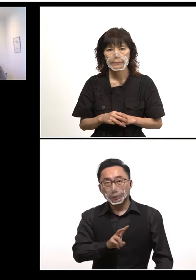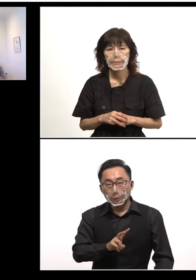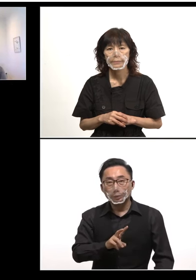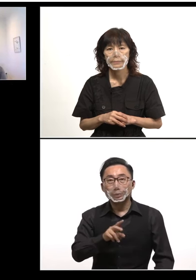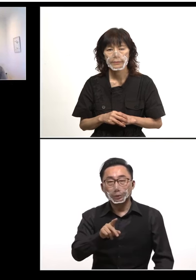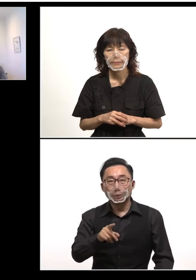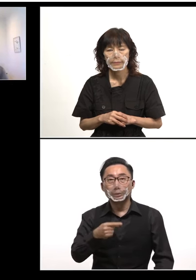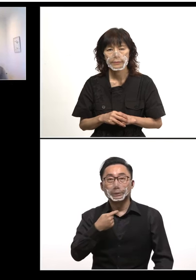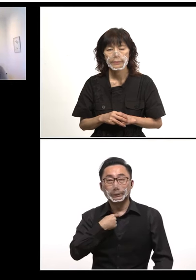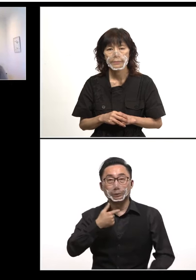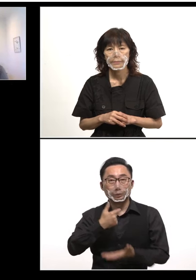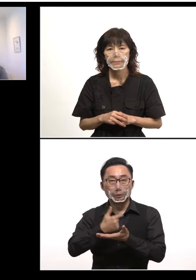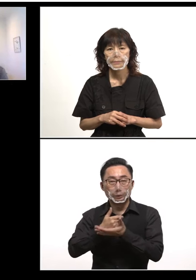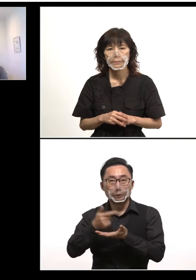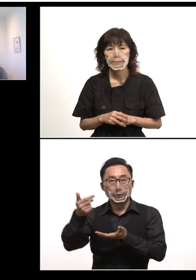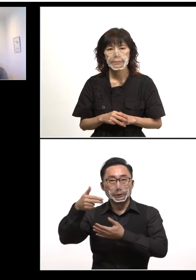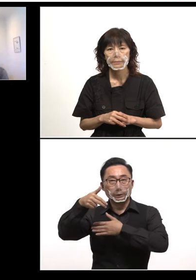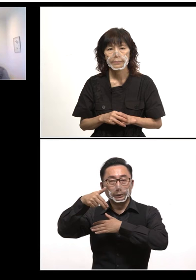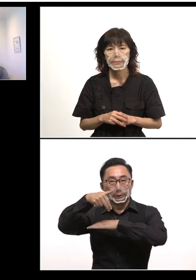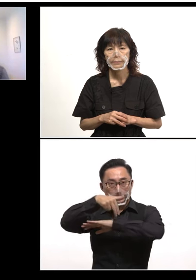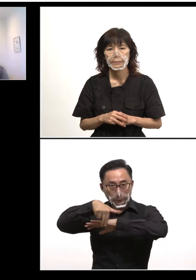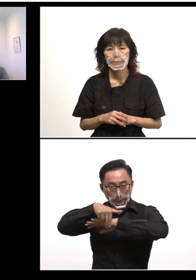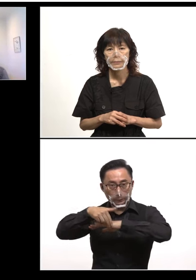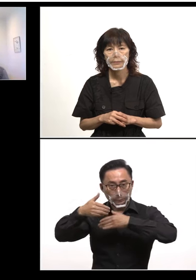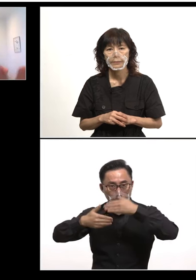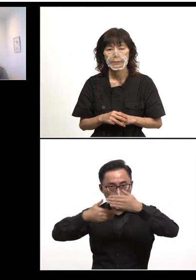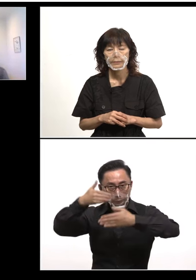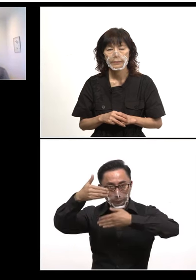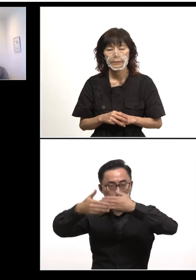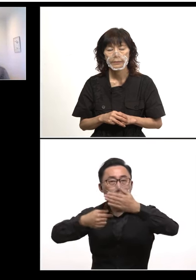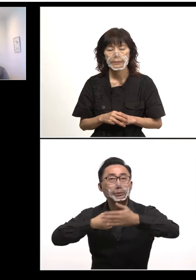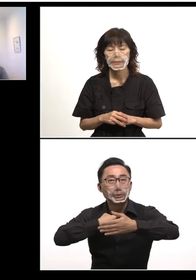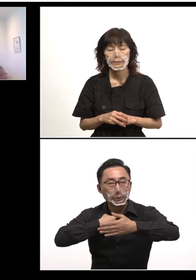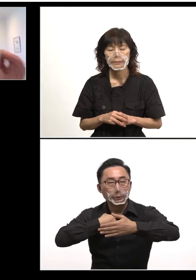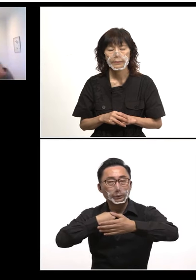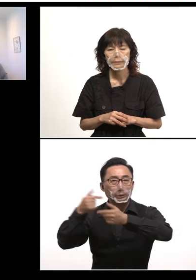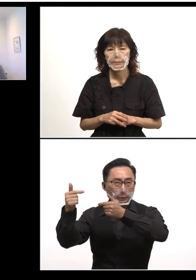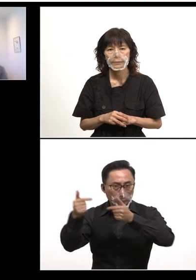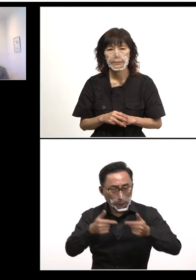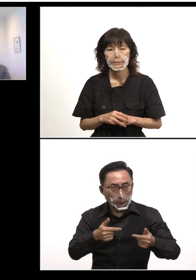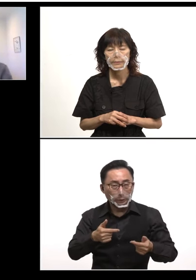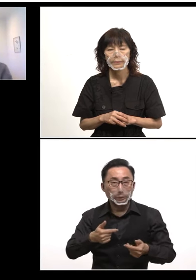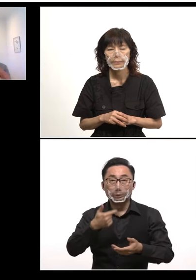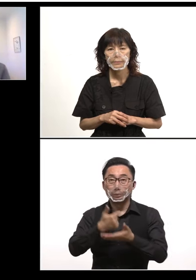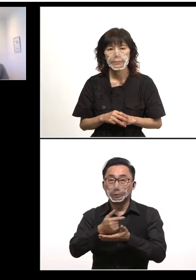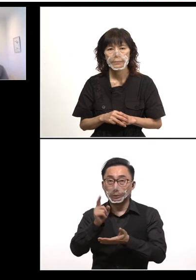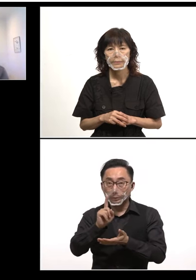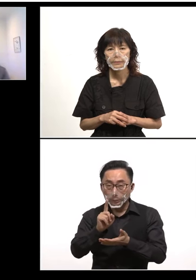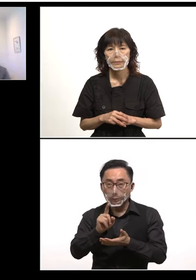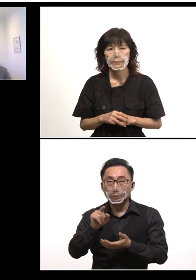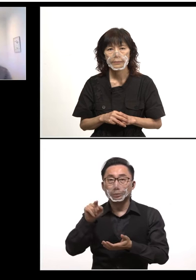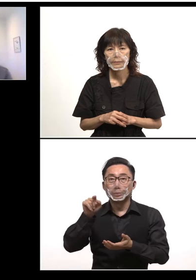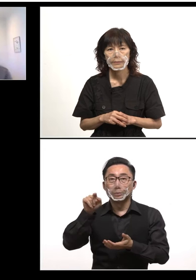a society, need to protect them and keep an eye on them, because, you know, things change. Societies go through waves of being more progressive, less